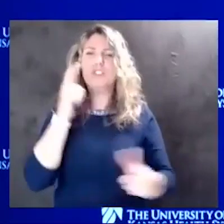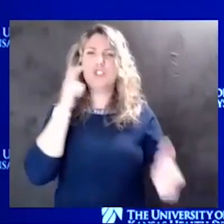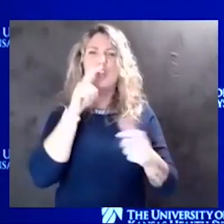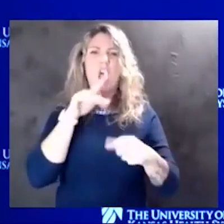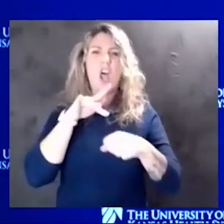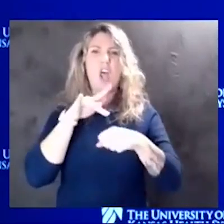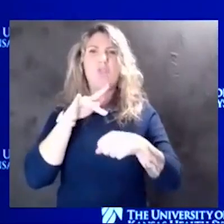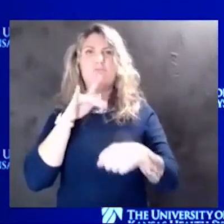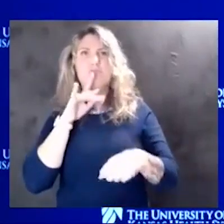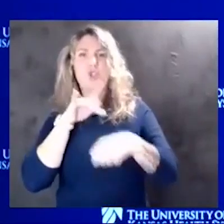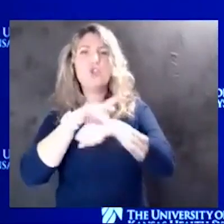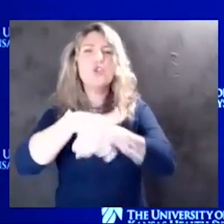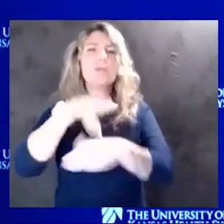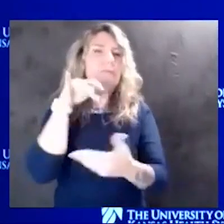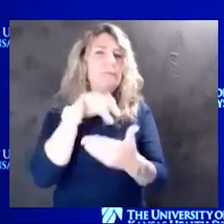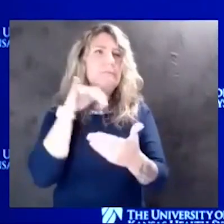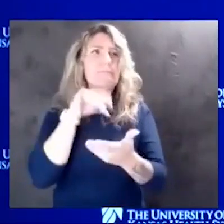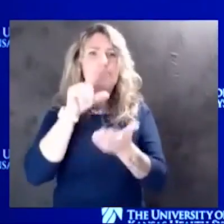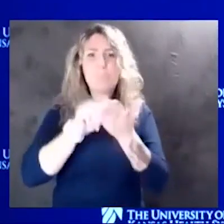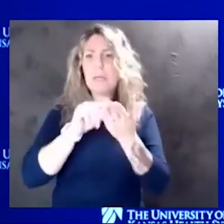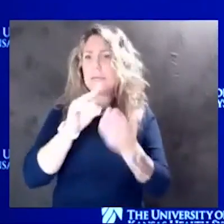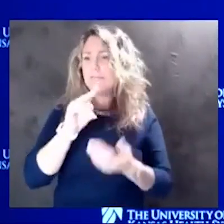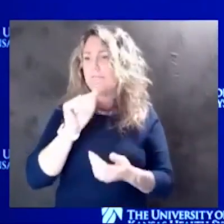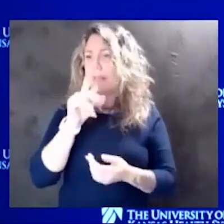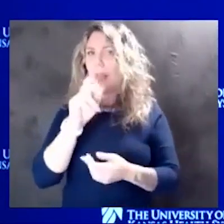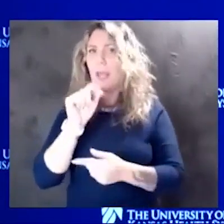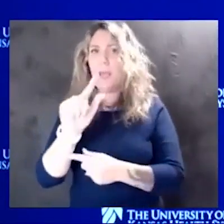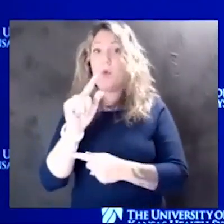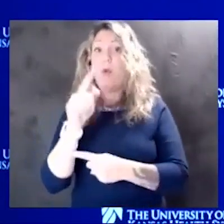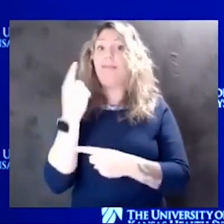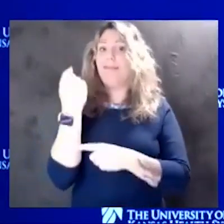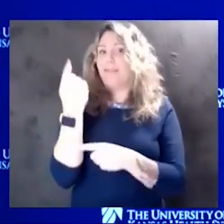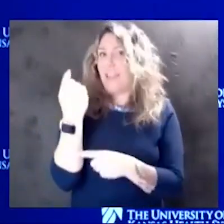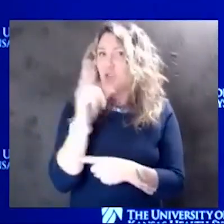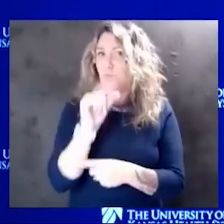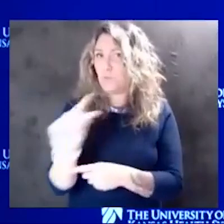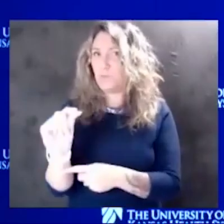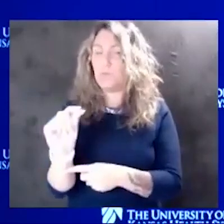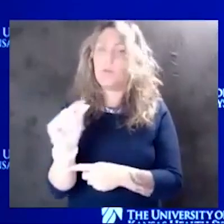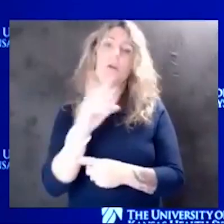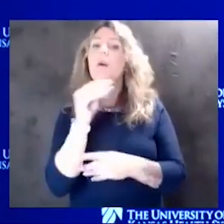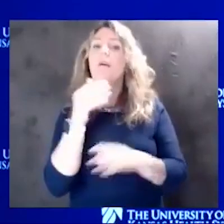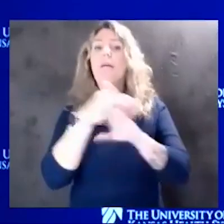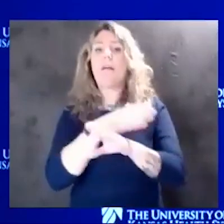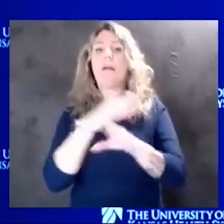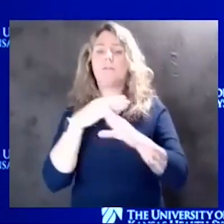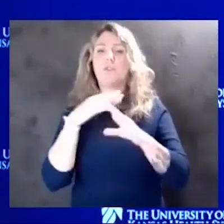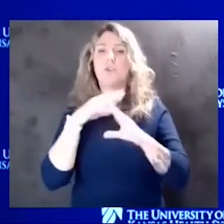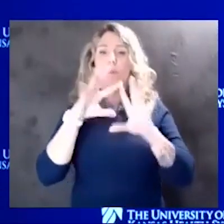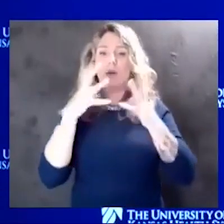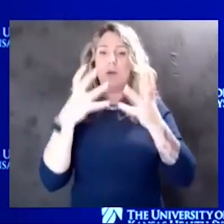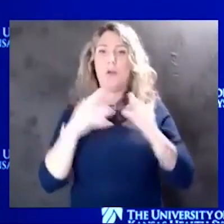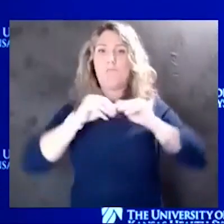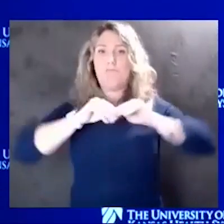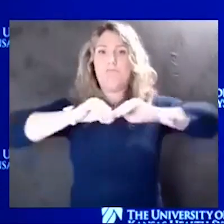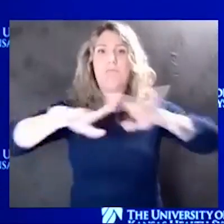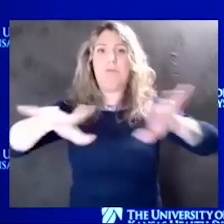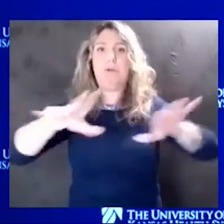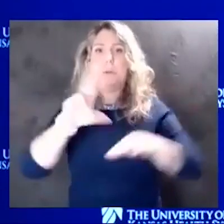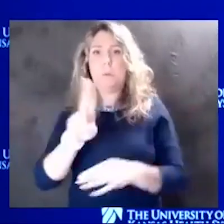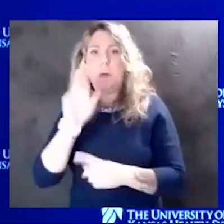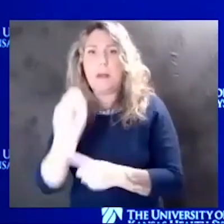probably April of last year, just after a lot of the pandemic started hitting the United States, that looked